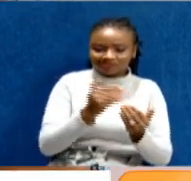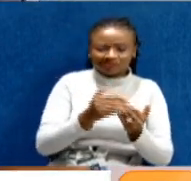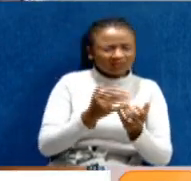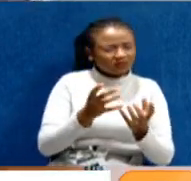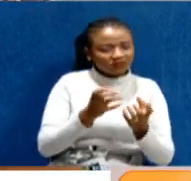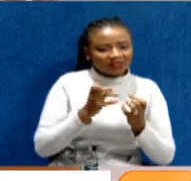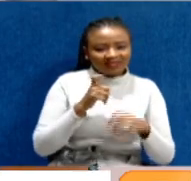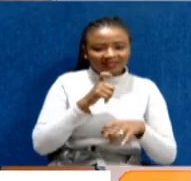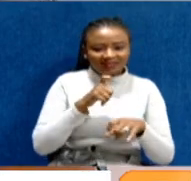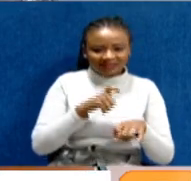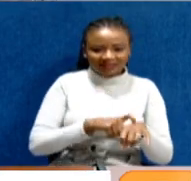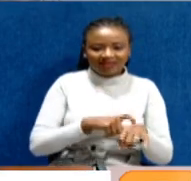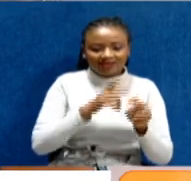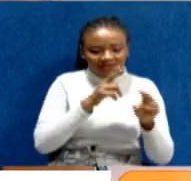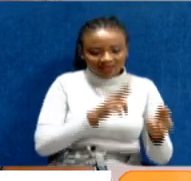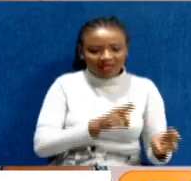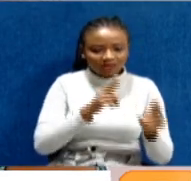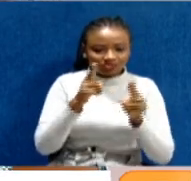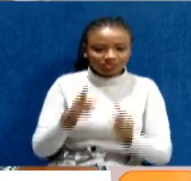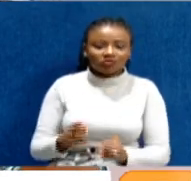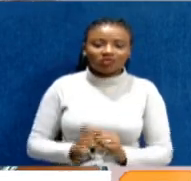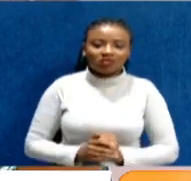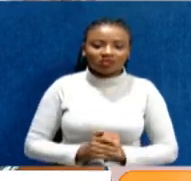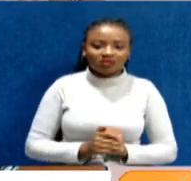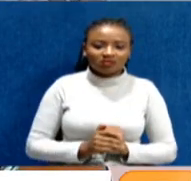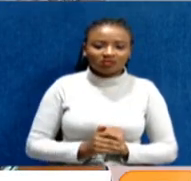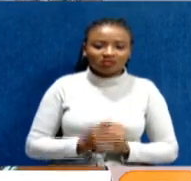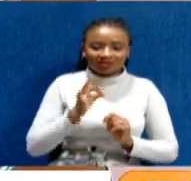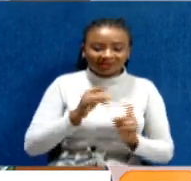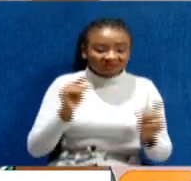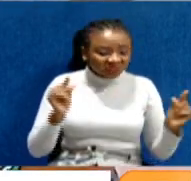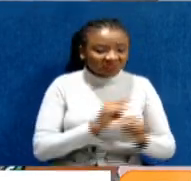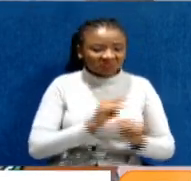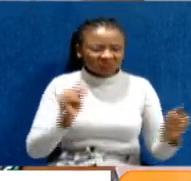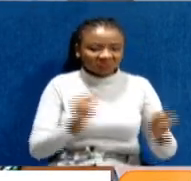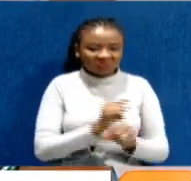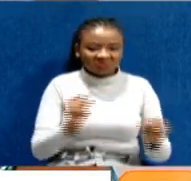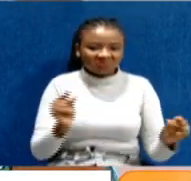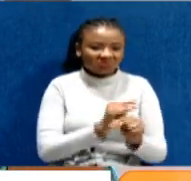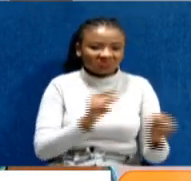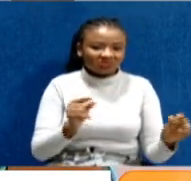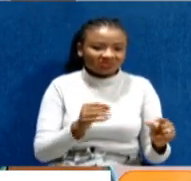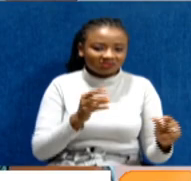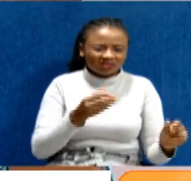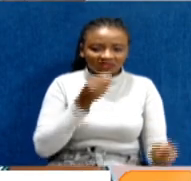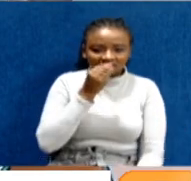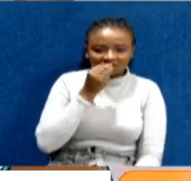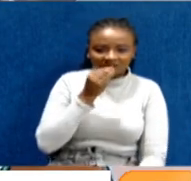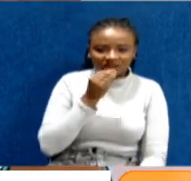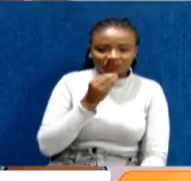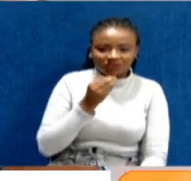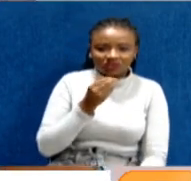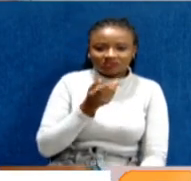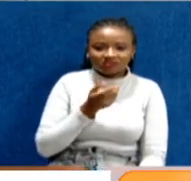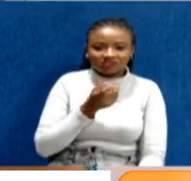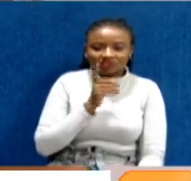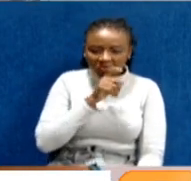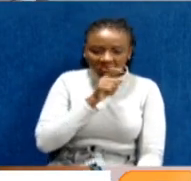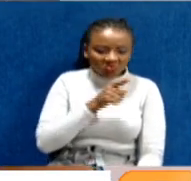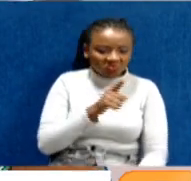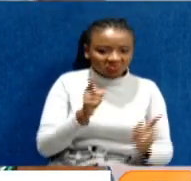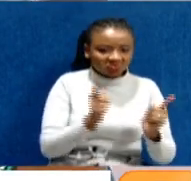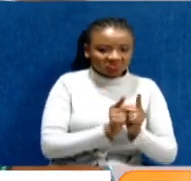be the natural source. Yeah. Because we know if we eat this chicken, I did not mention what happens afterwards,